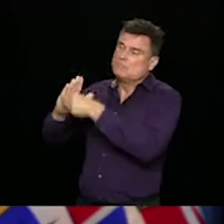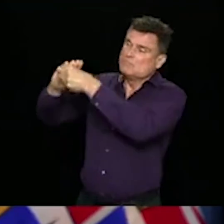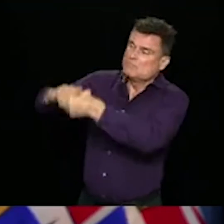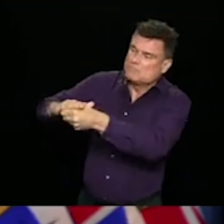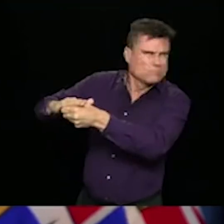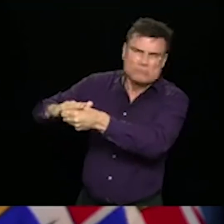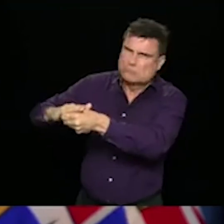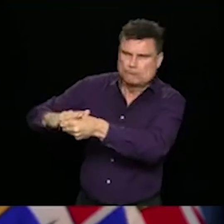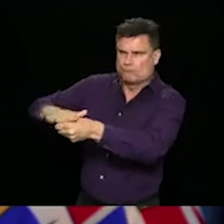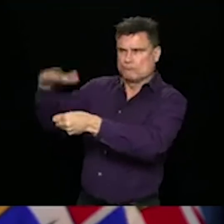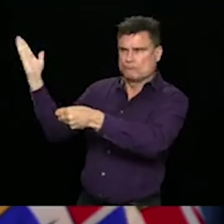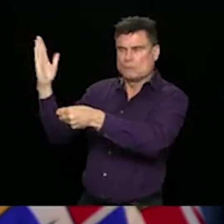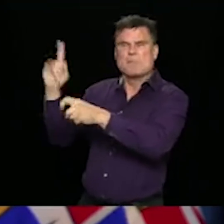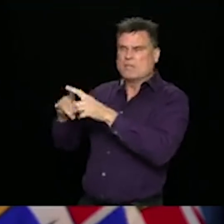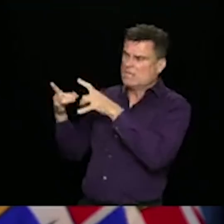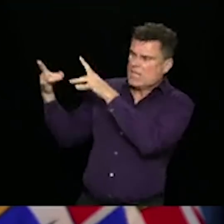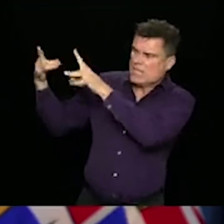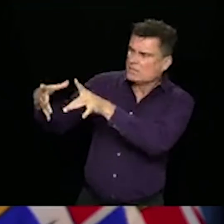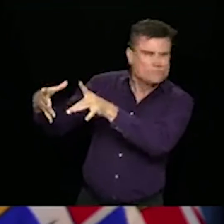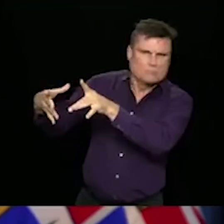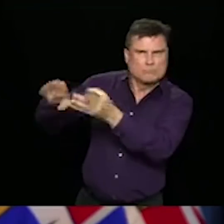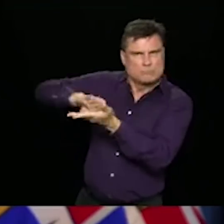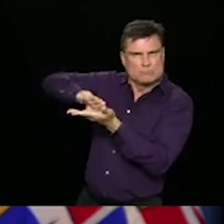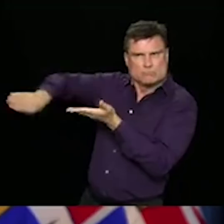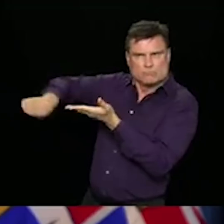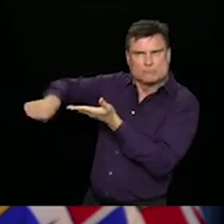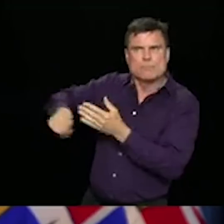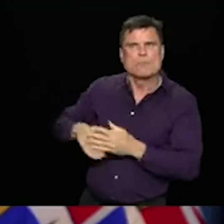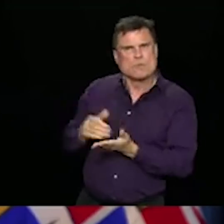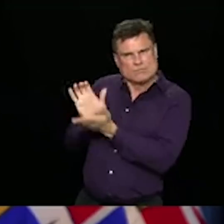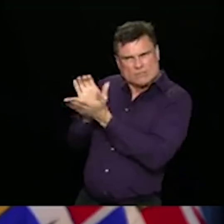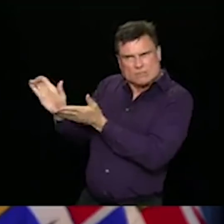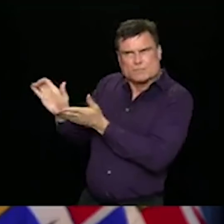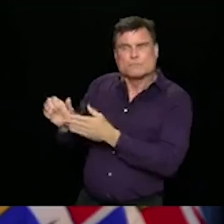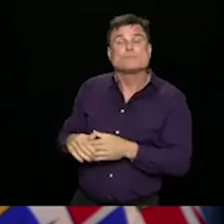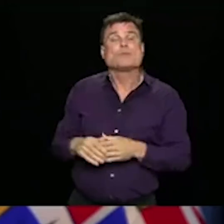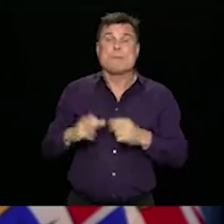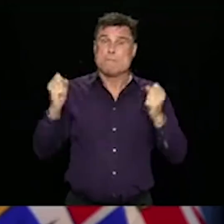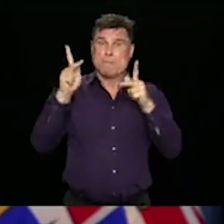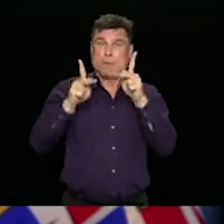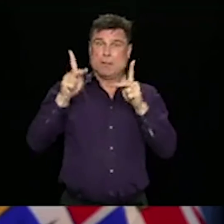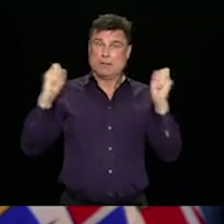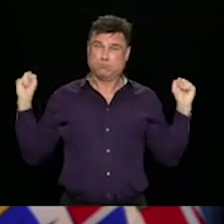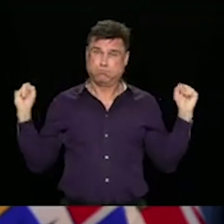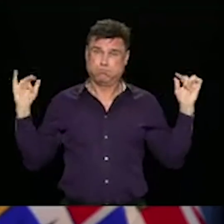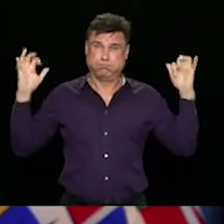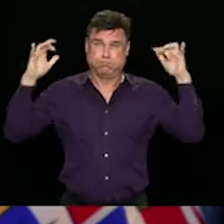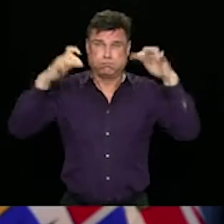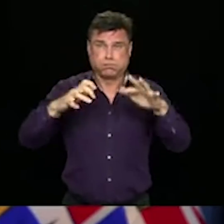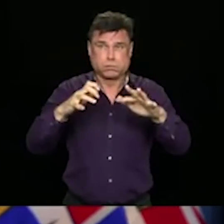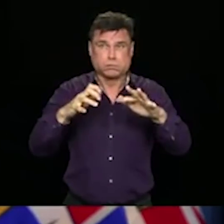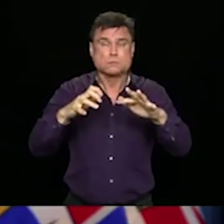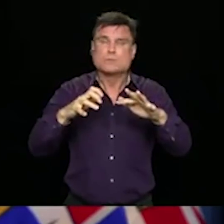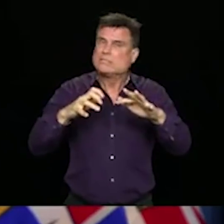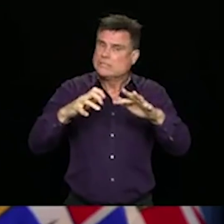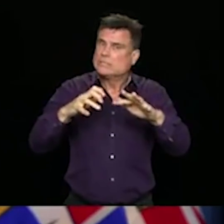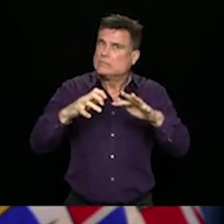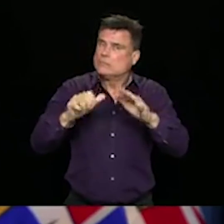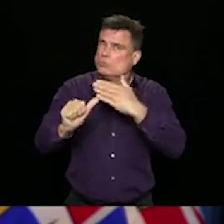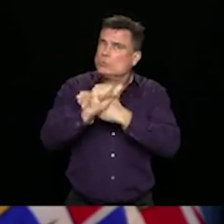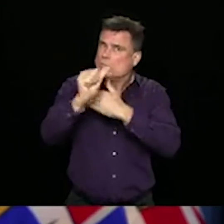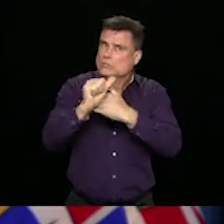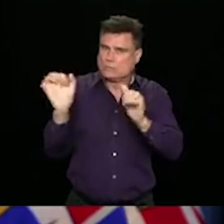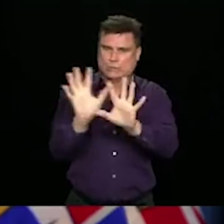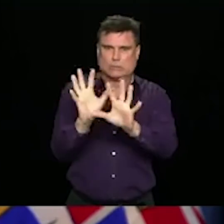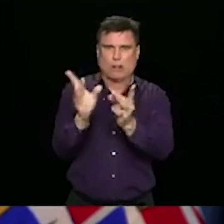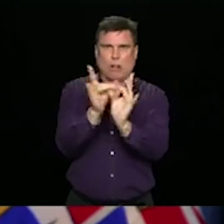worsening. We also know that right now large gatherings remain very high risk, even outdoors. Those who were there